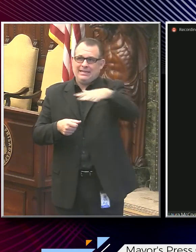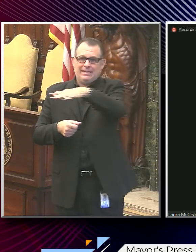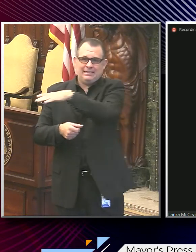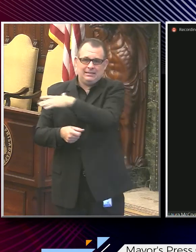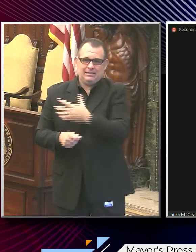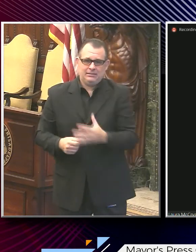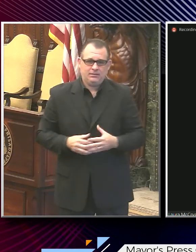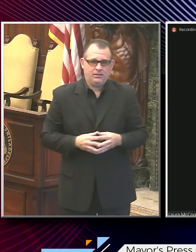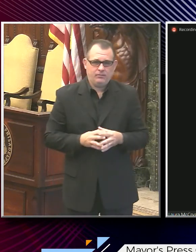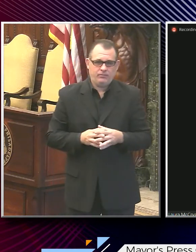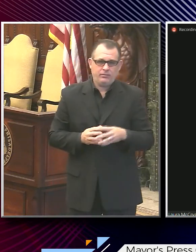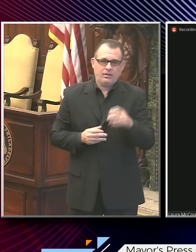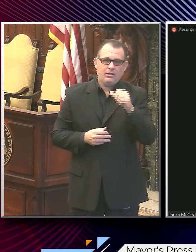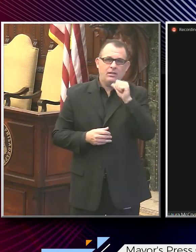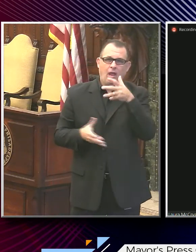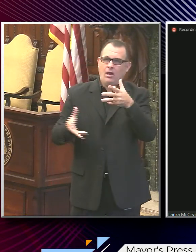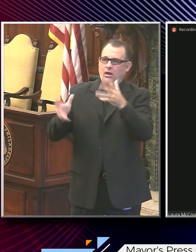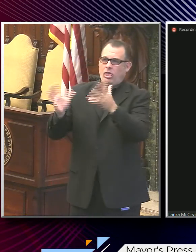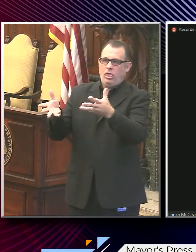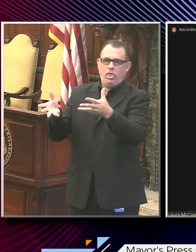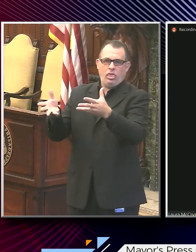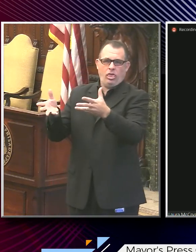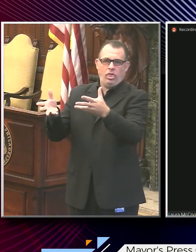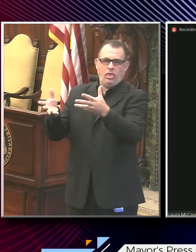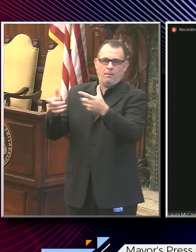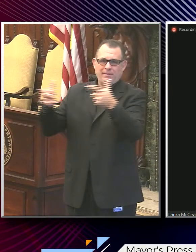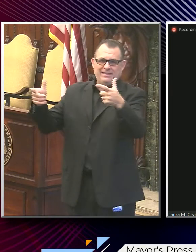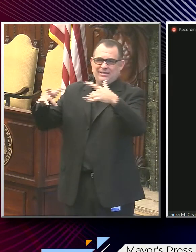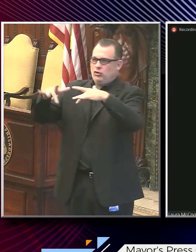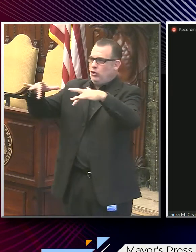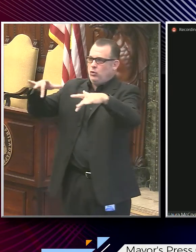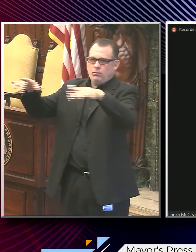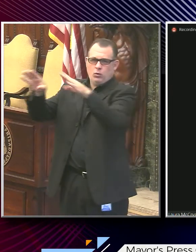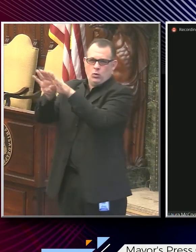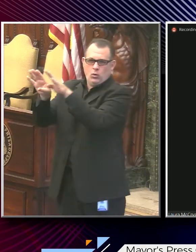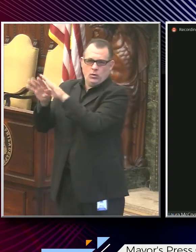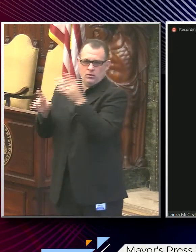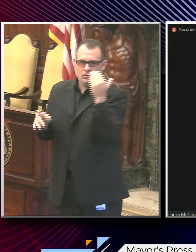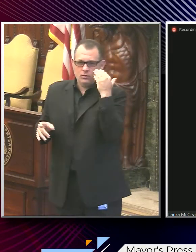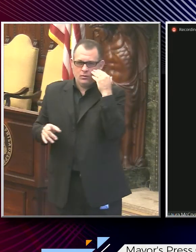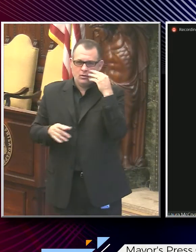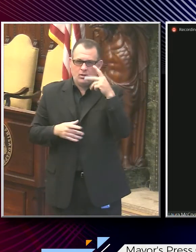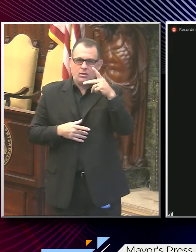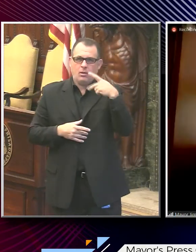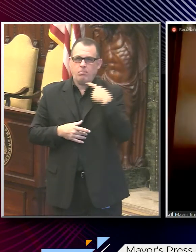necessarily leave the largest chunk in the middle for the park as planned?